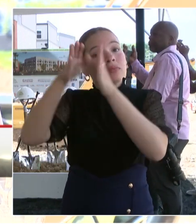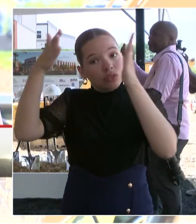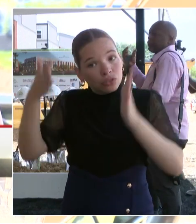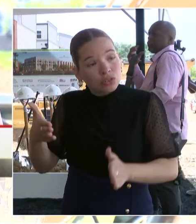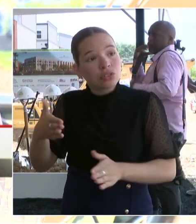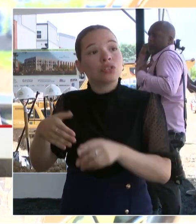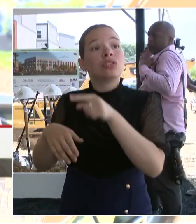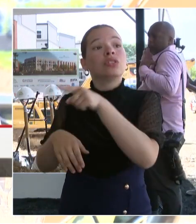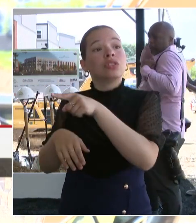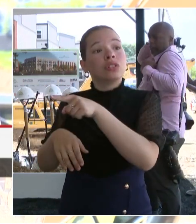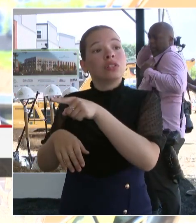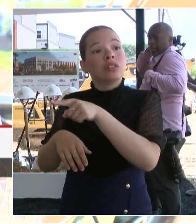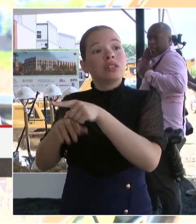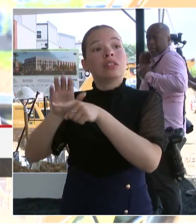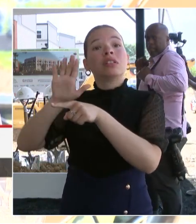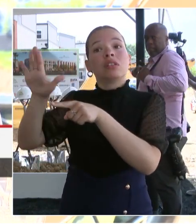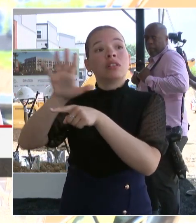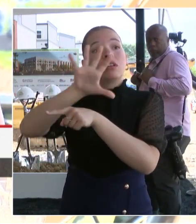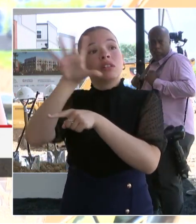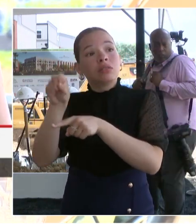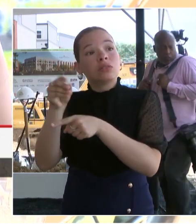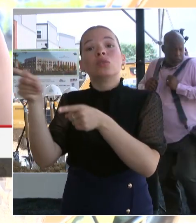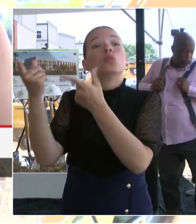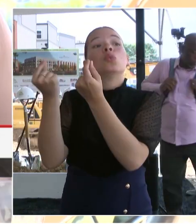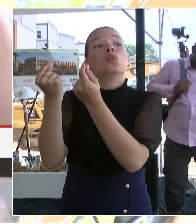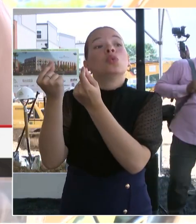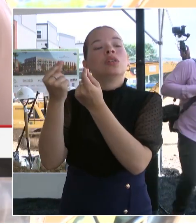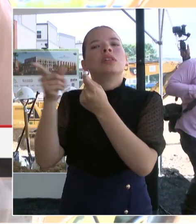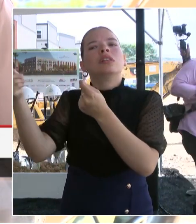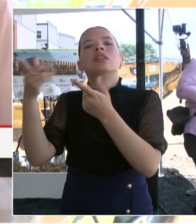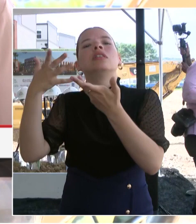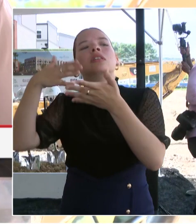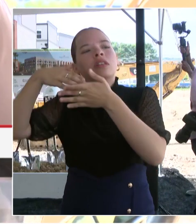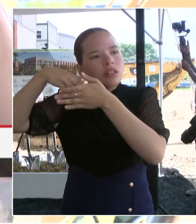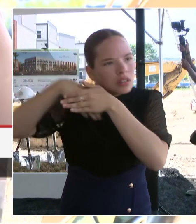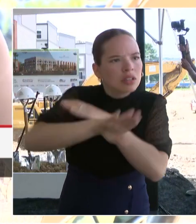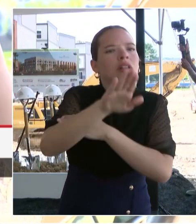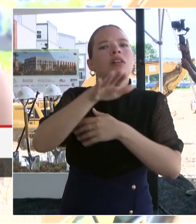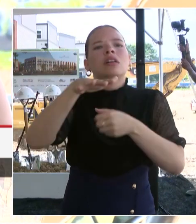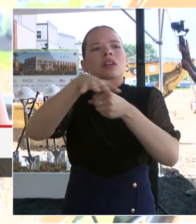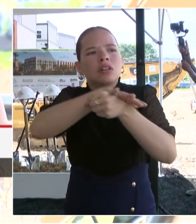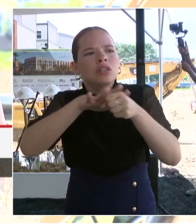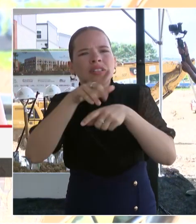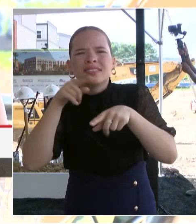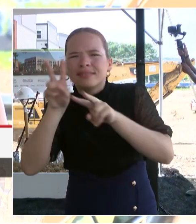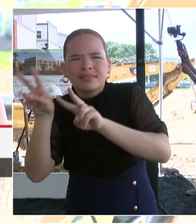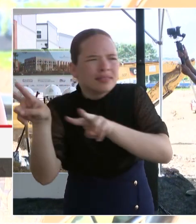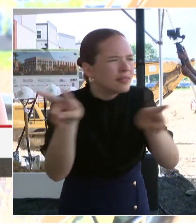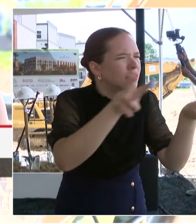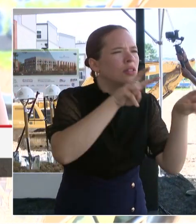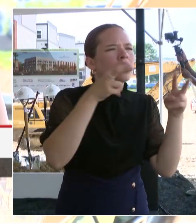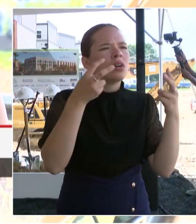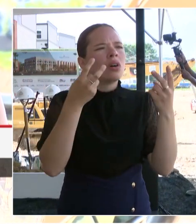company goes into neighborhoods and says, how can we partner to deliver for you what you want for